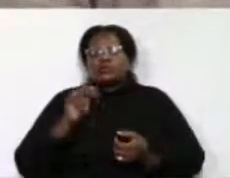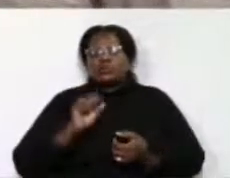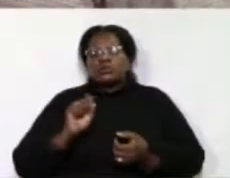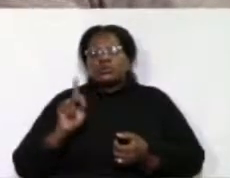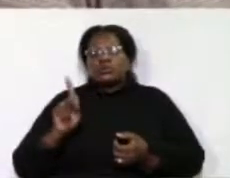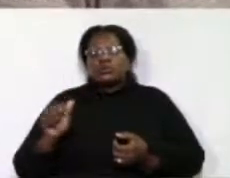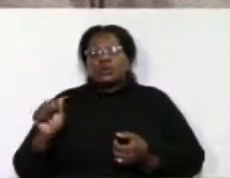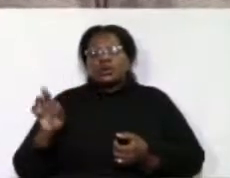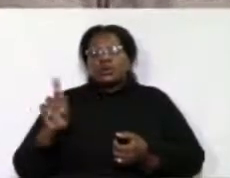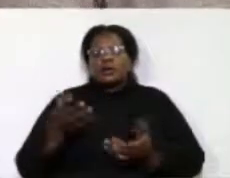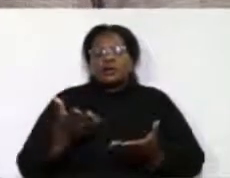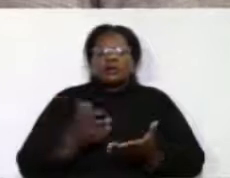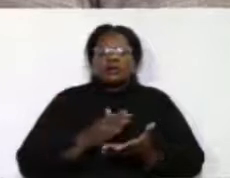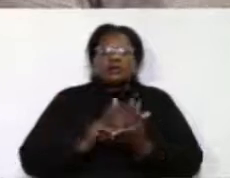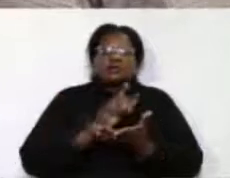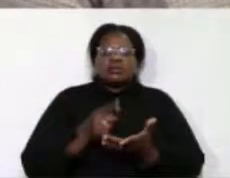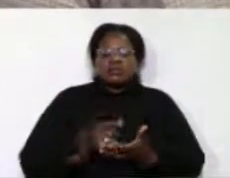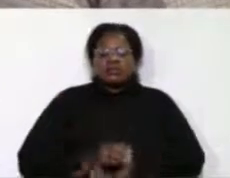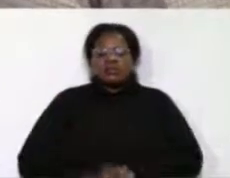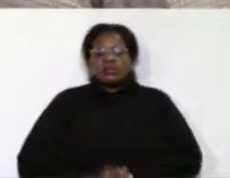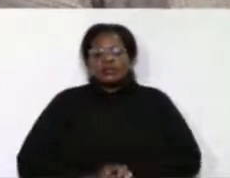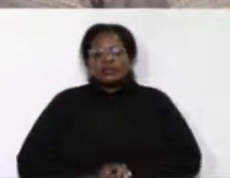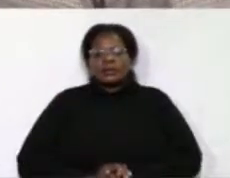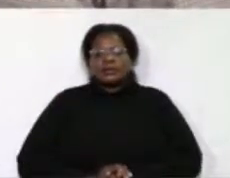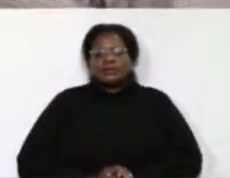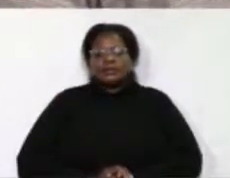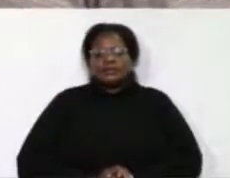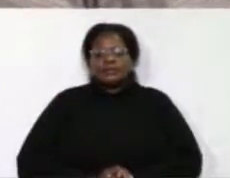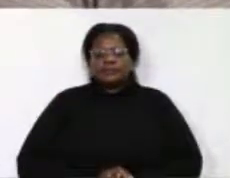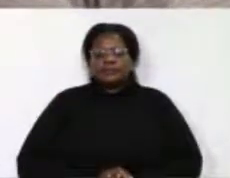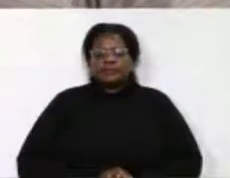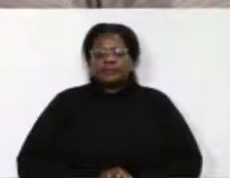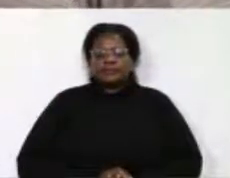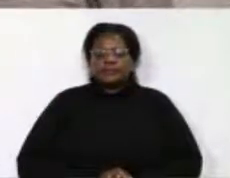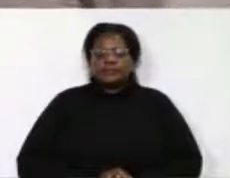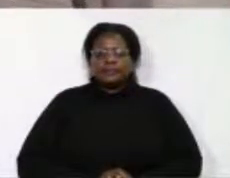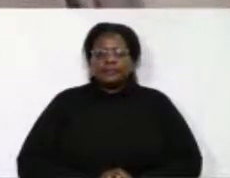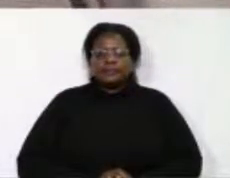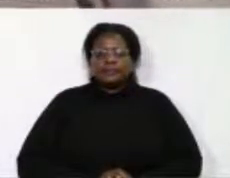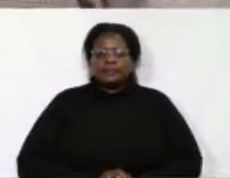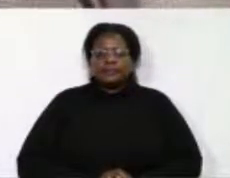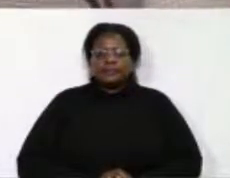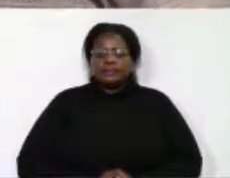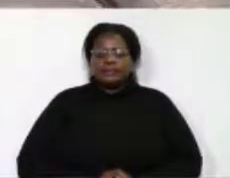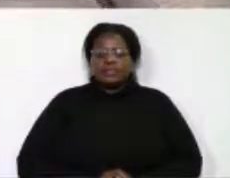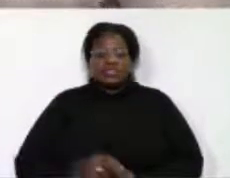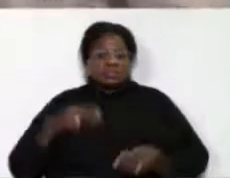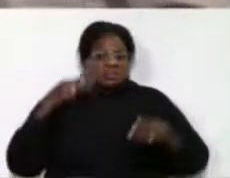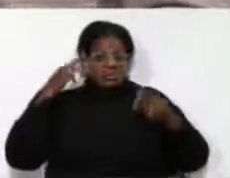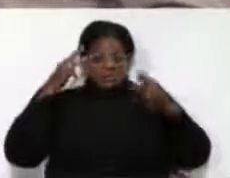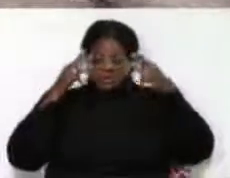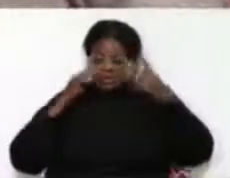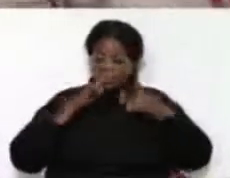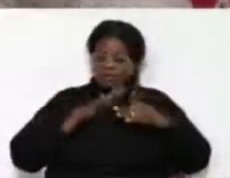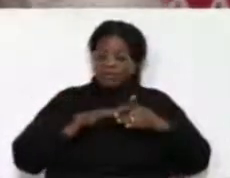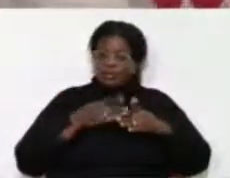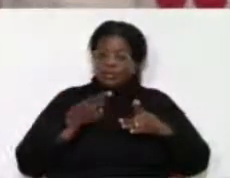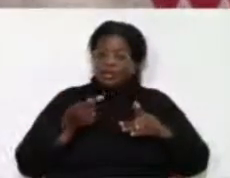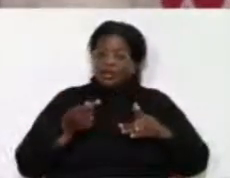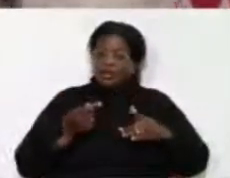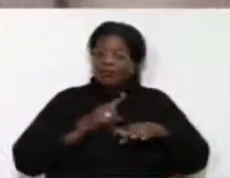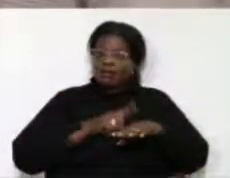amortization. It's like an intangible asset somehow. All right. You're getting worried about time. Absai is getting worried about